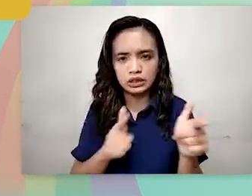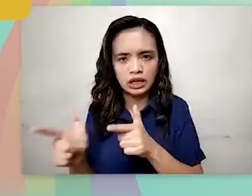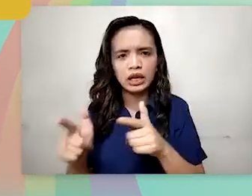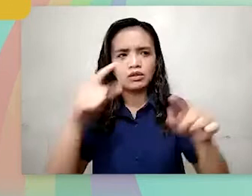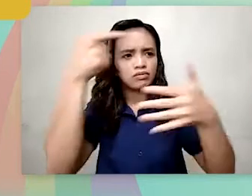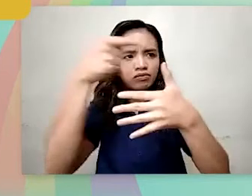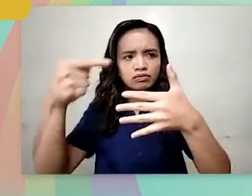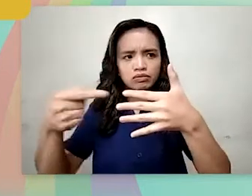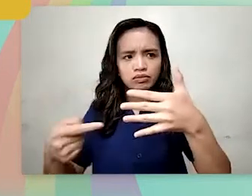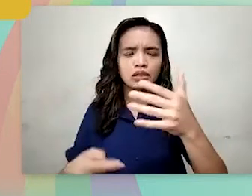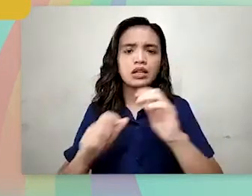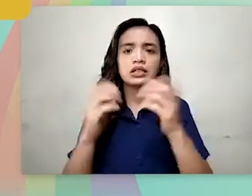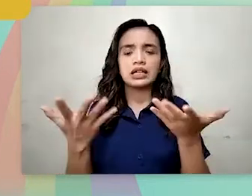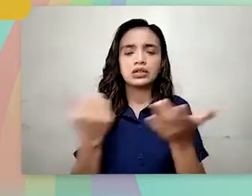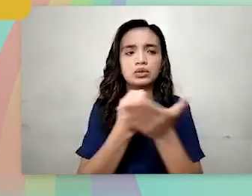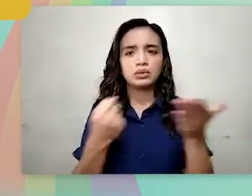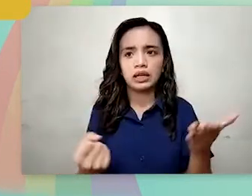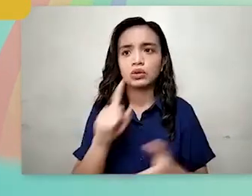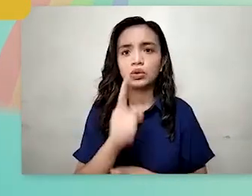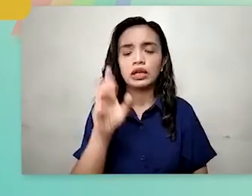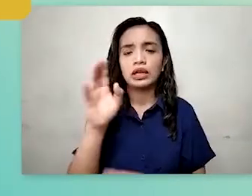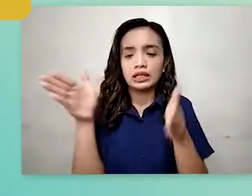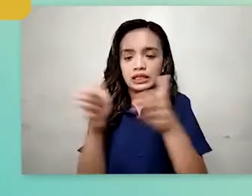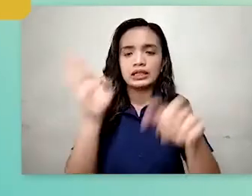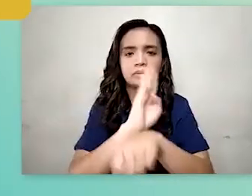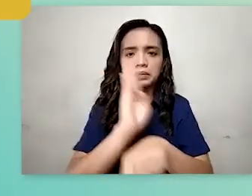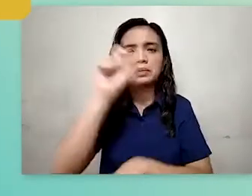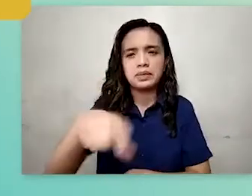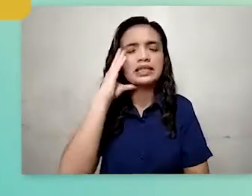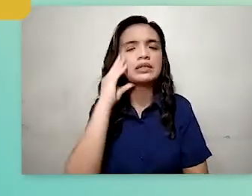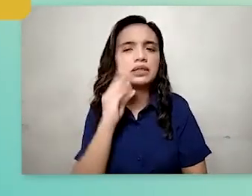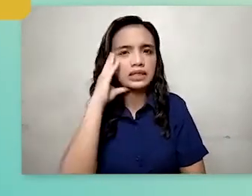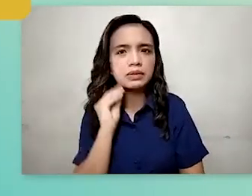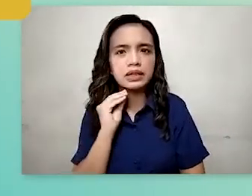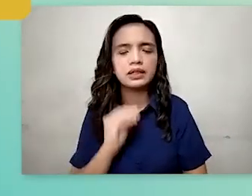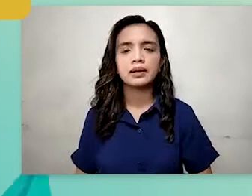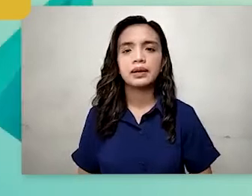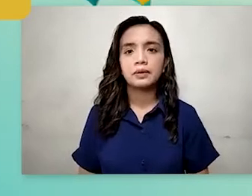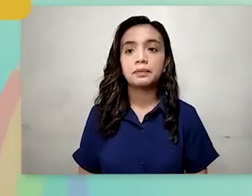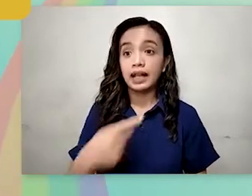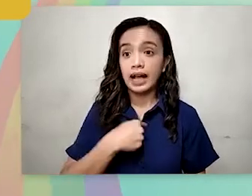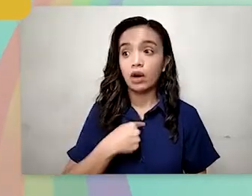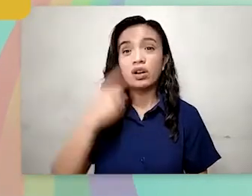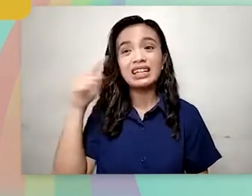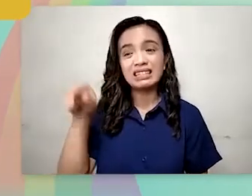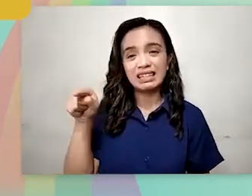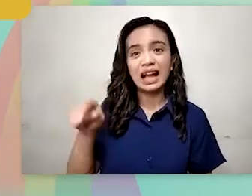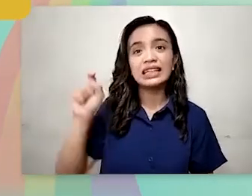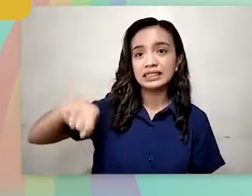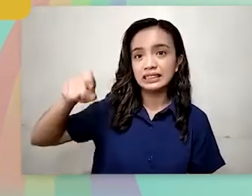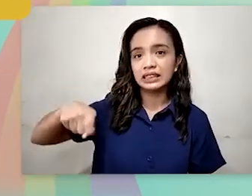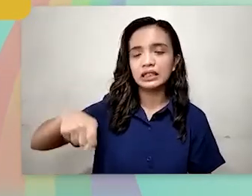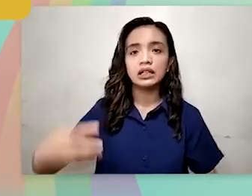to logistics and all these things in the supply chain that MSMEs need to go through. And this is something also that